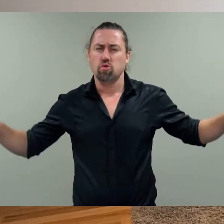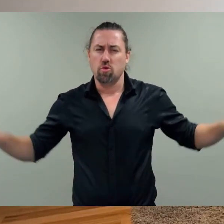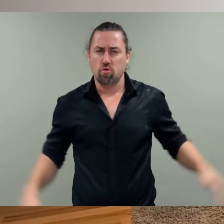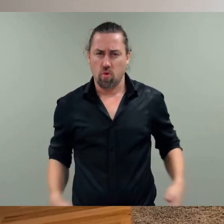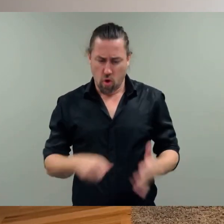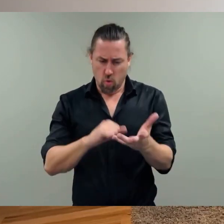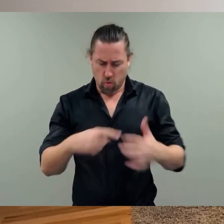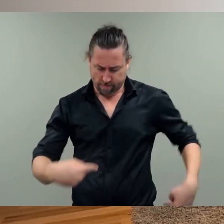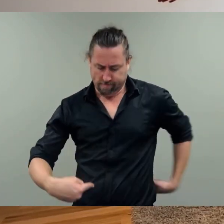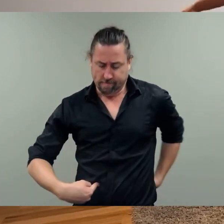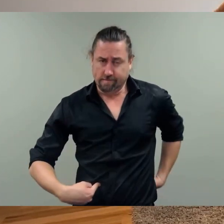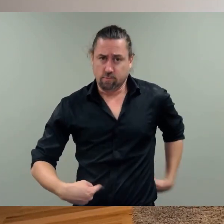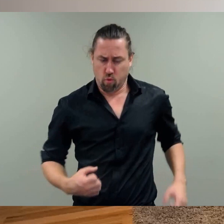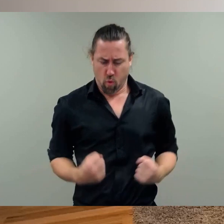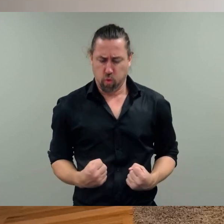down again.